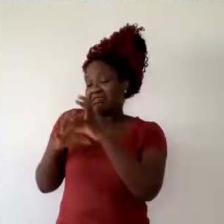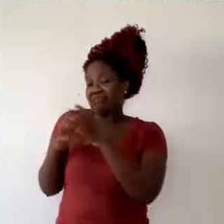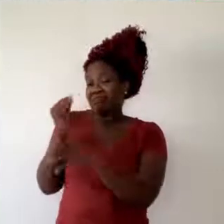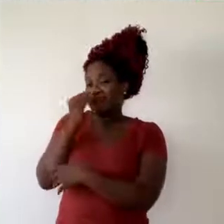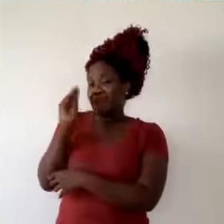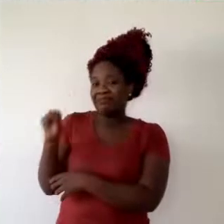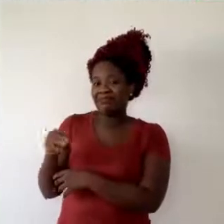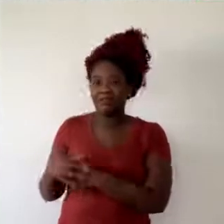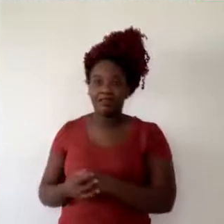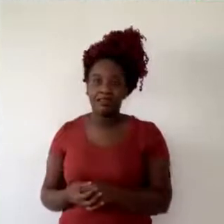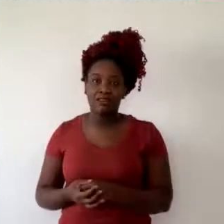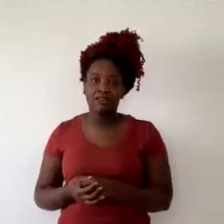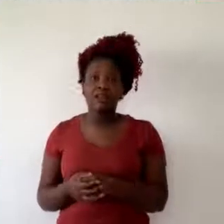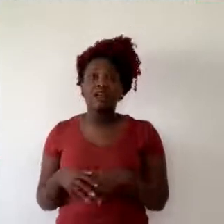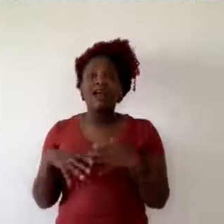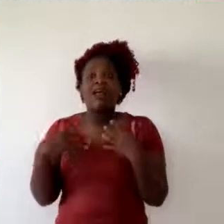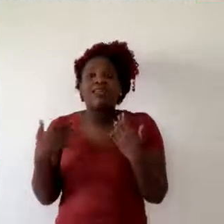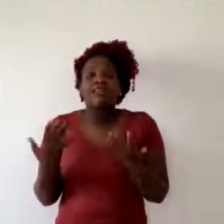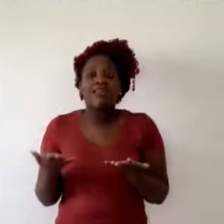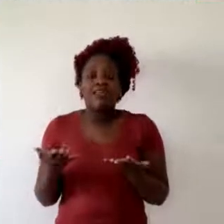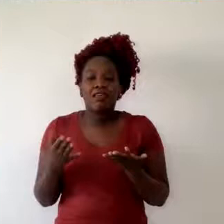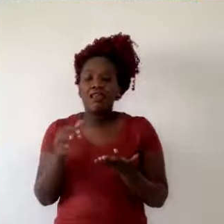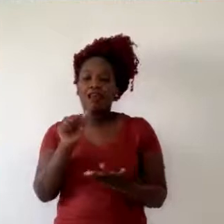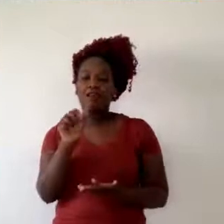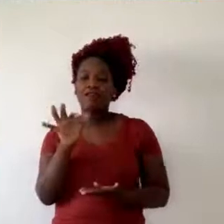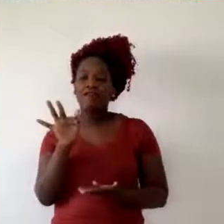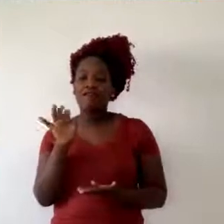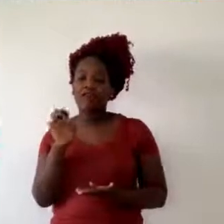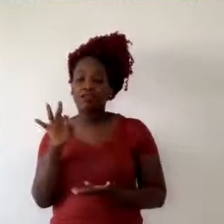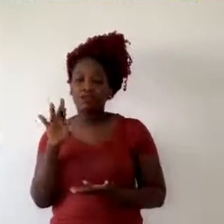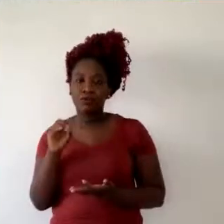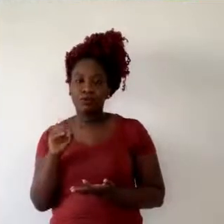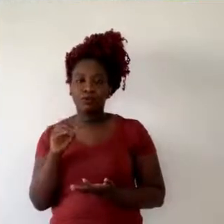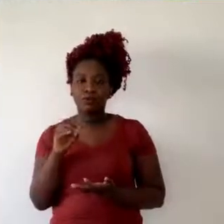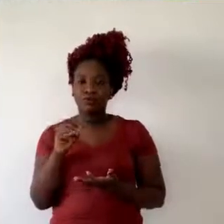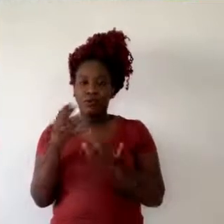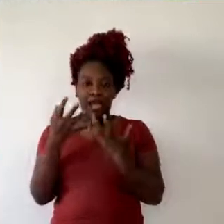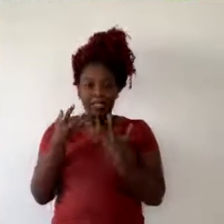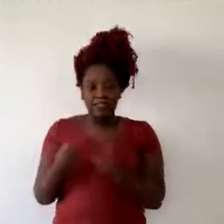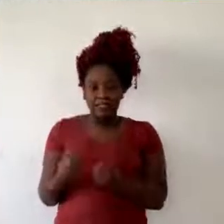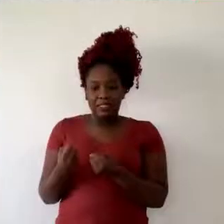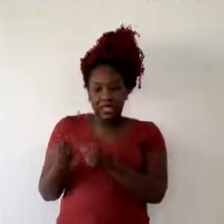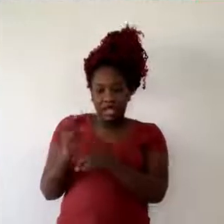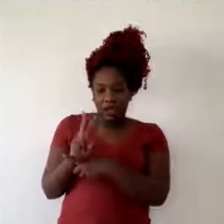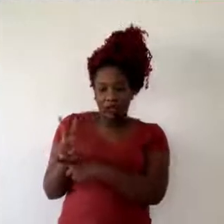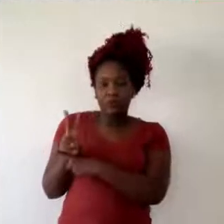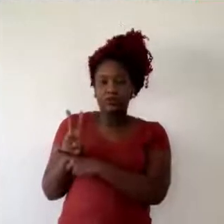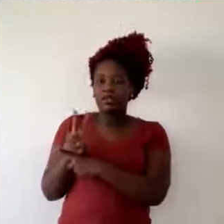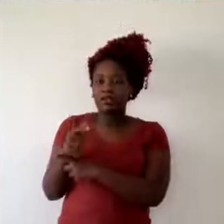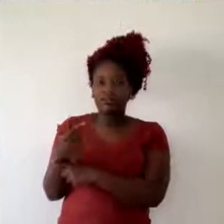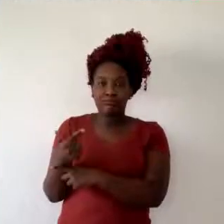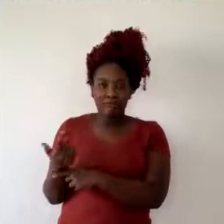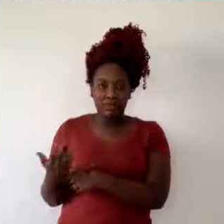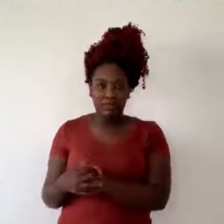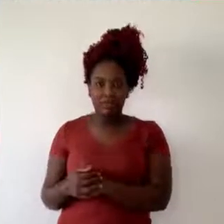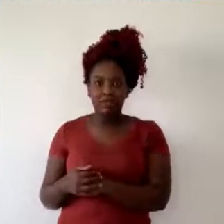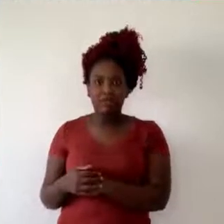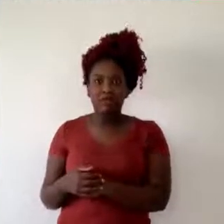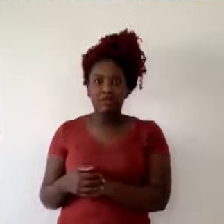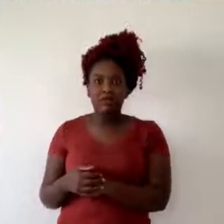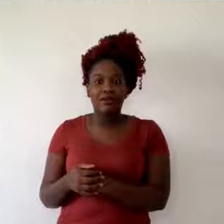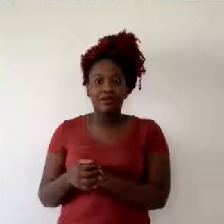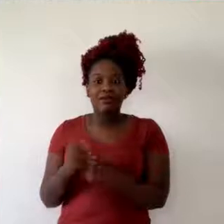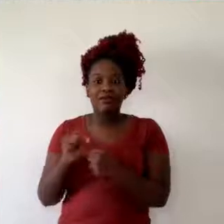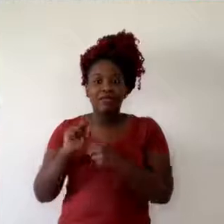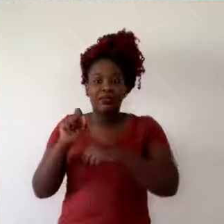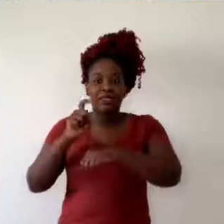So what is then the issue that doesn't allow someone to welcome